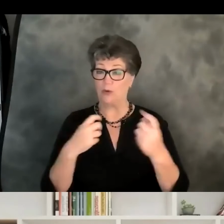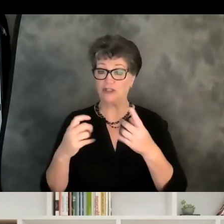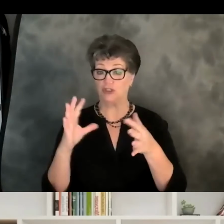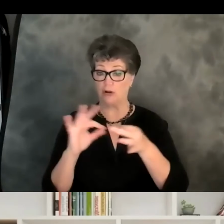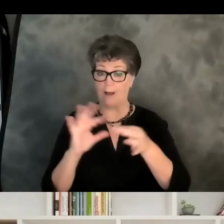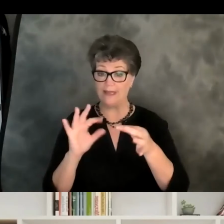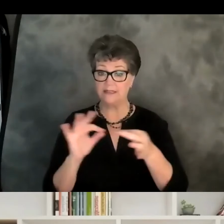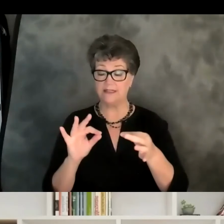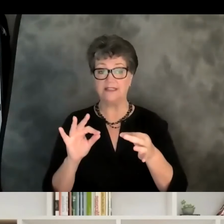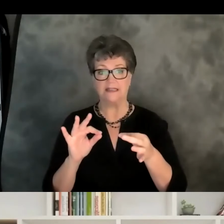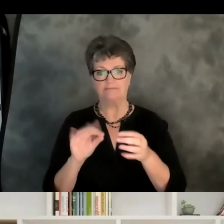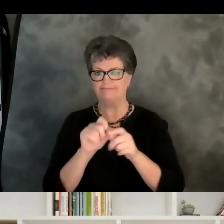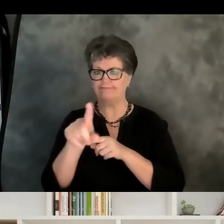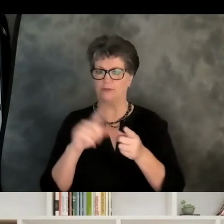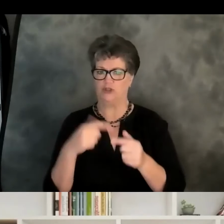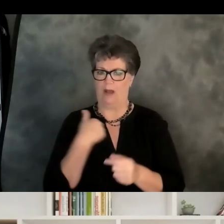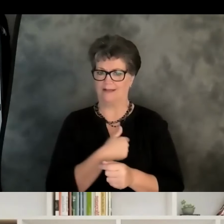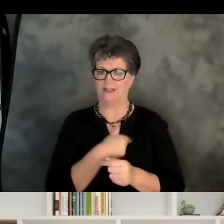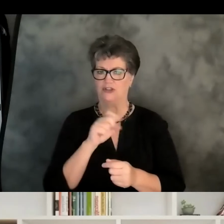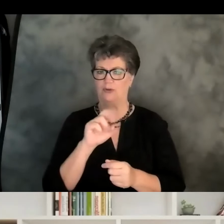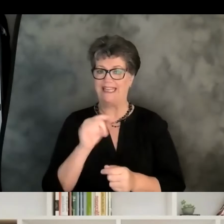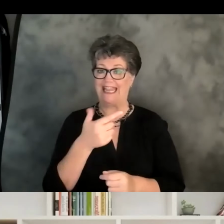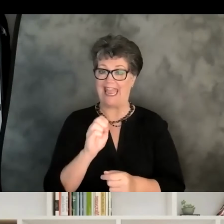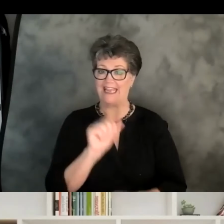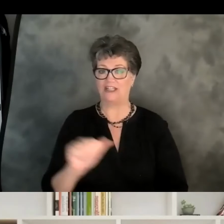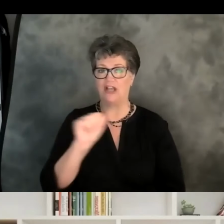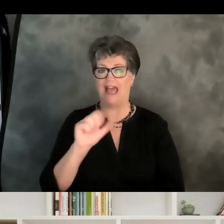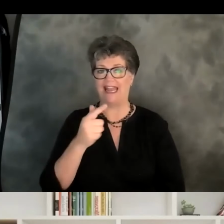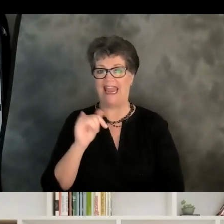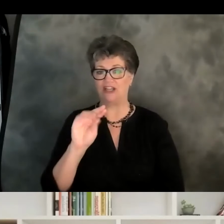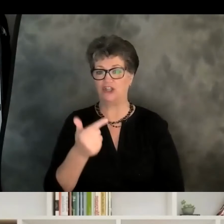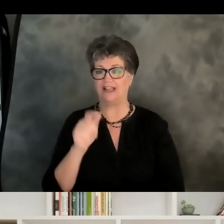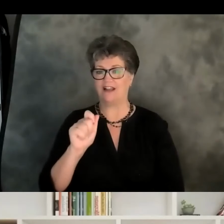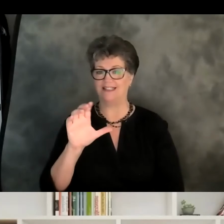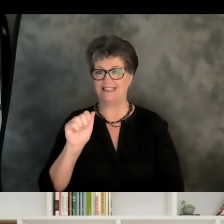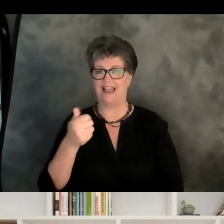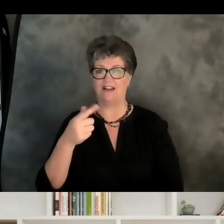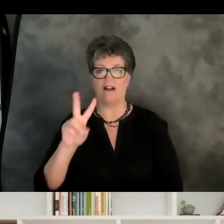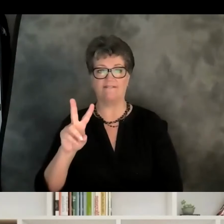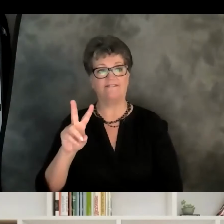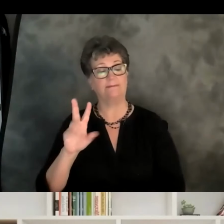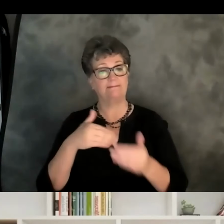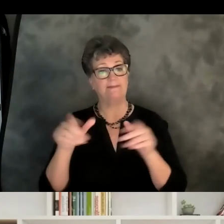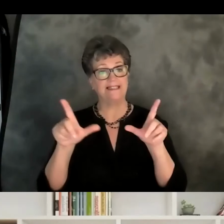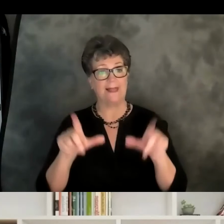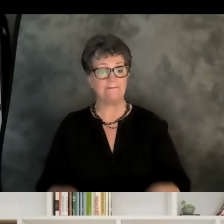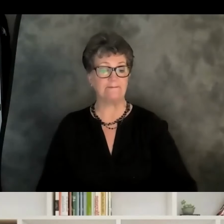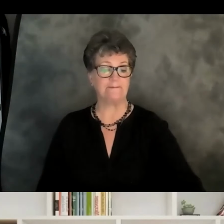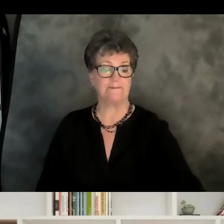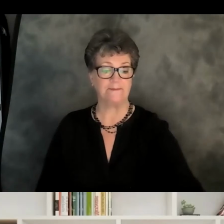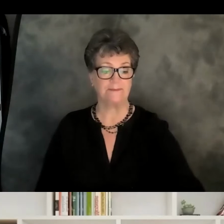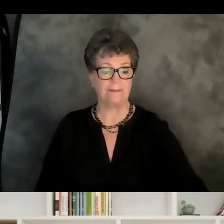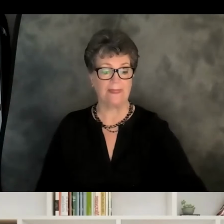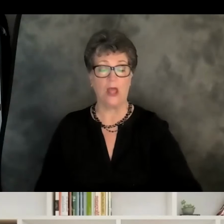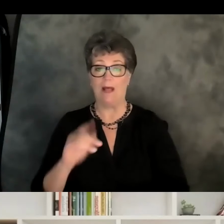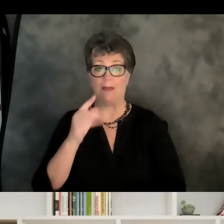we encourage you to send those in to us. You can send it to engage@aging.ca.gov. Next slide. Next, we'll have a